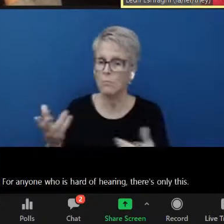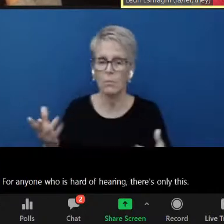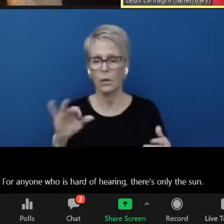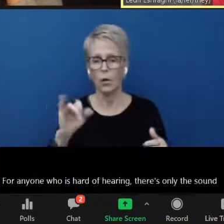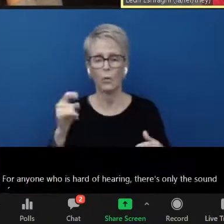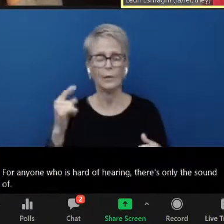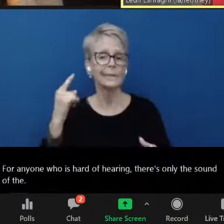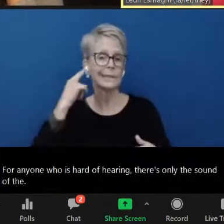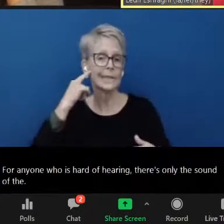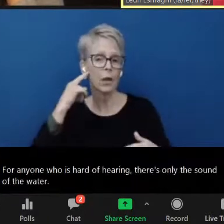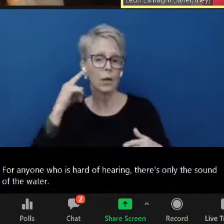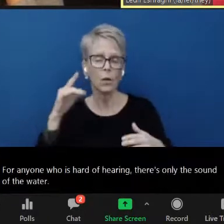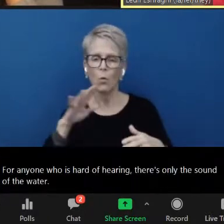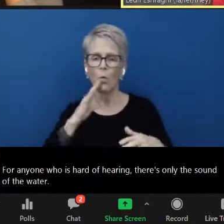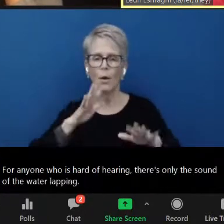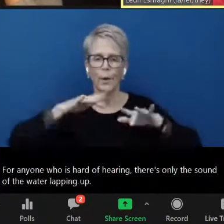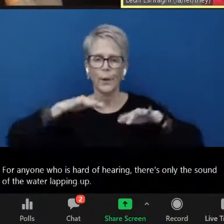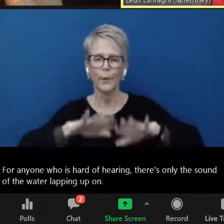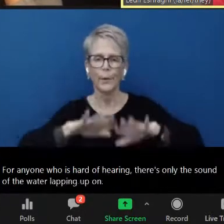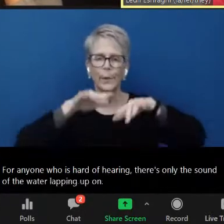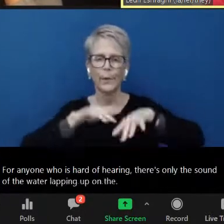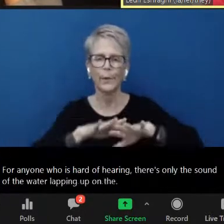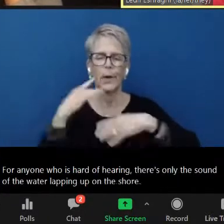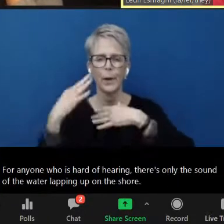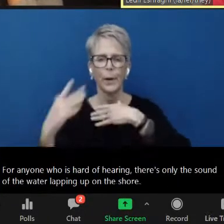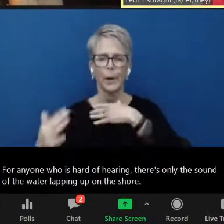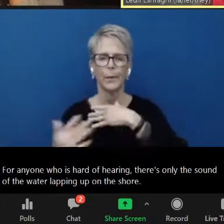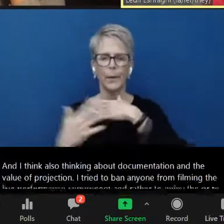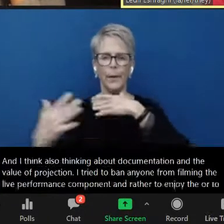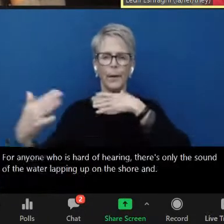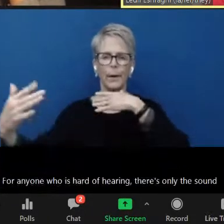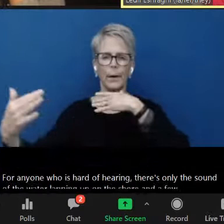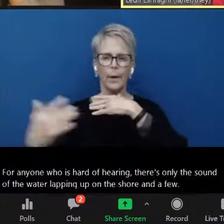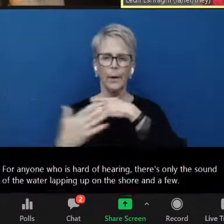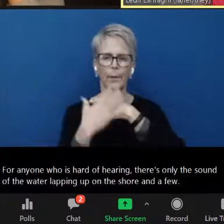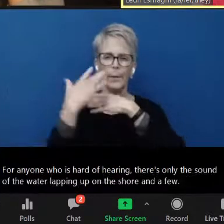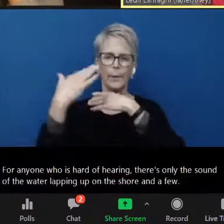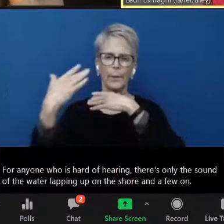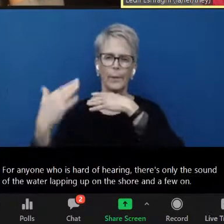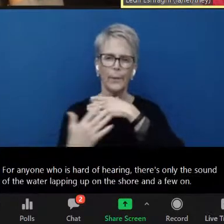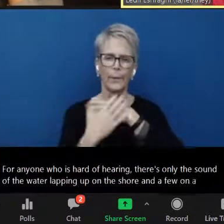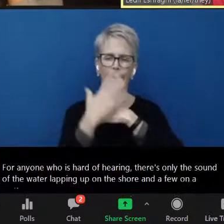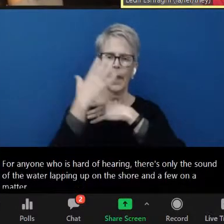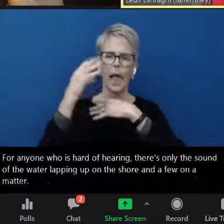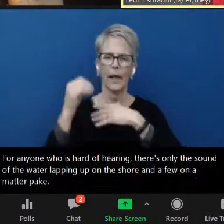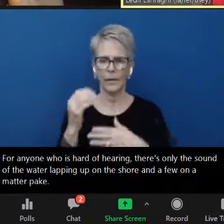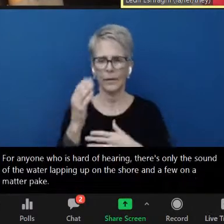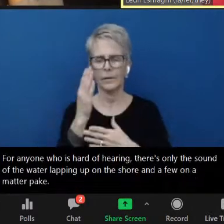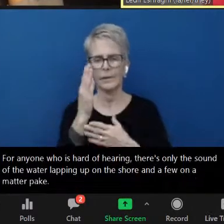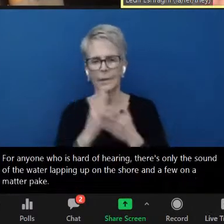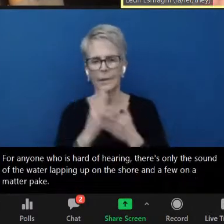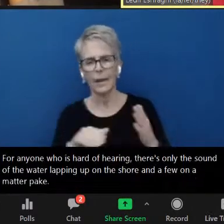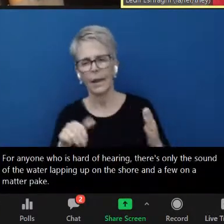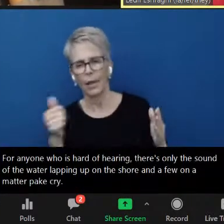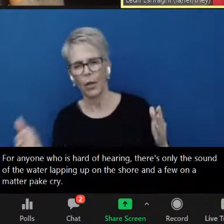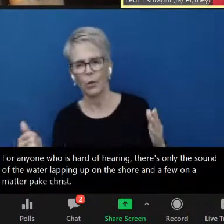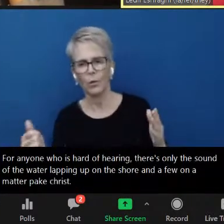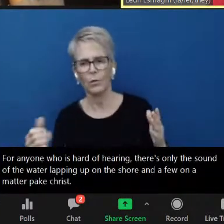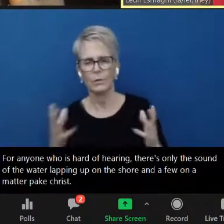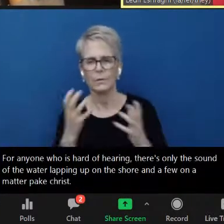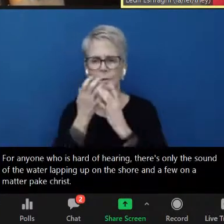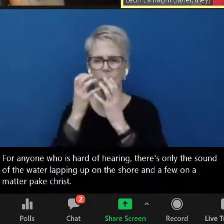sound of the water lapping up on the shore and a few onomatopoeic cries